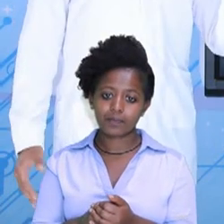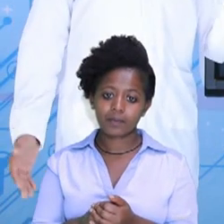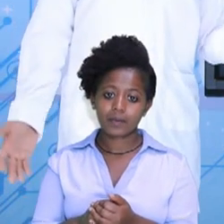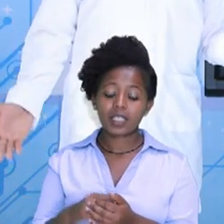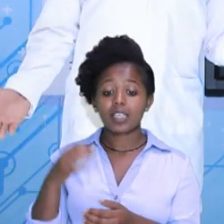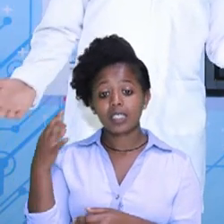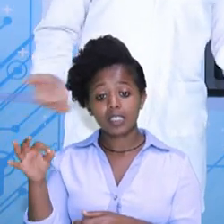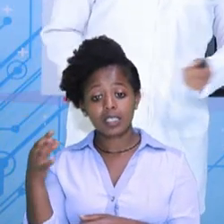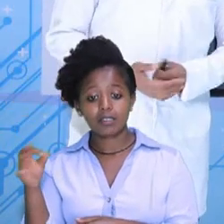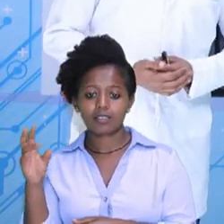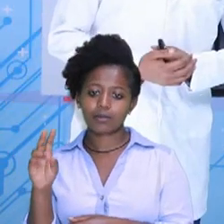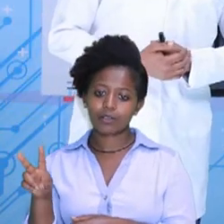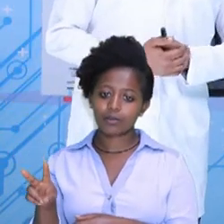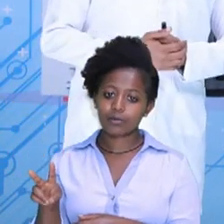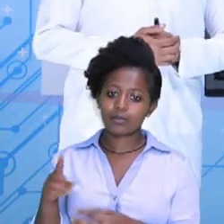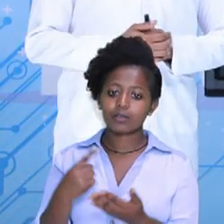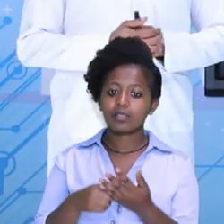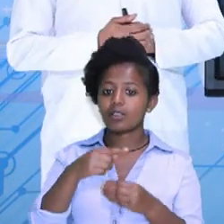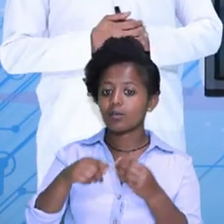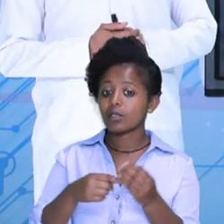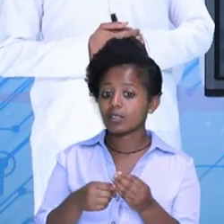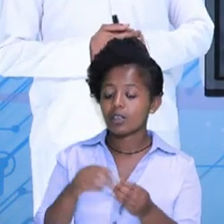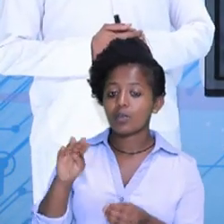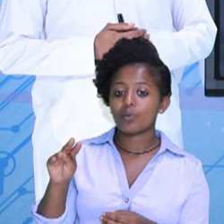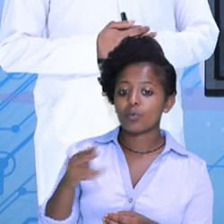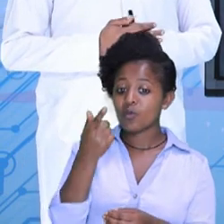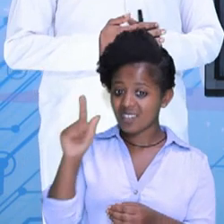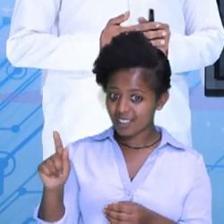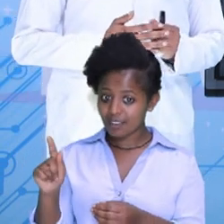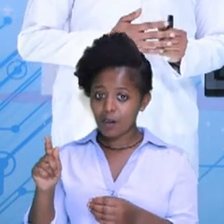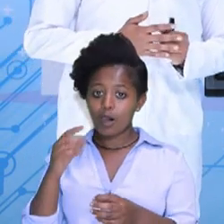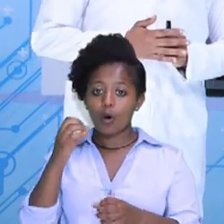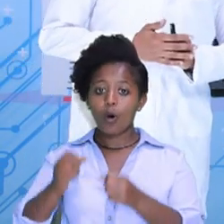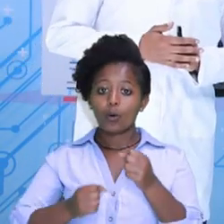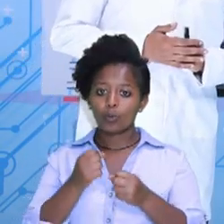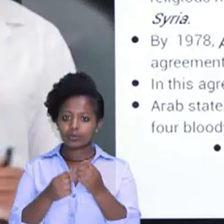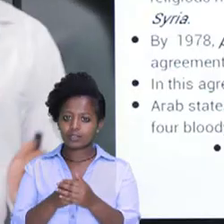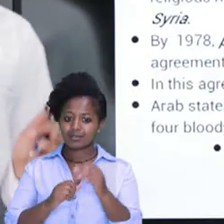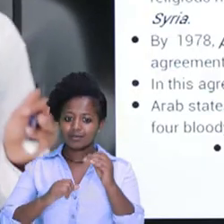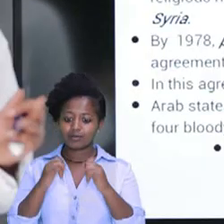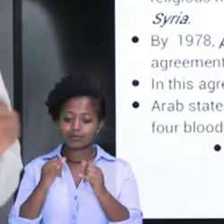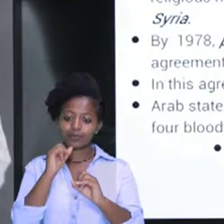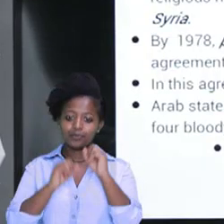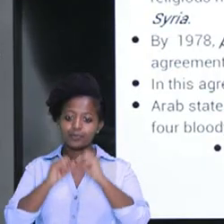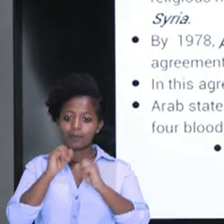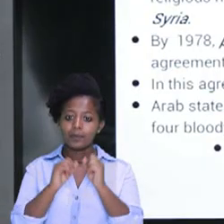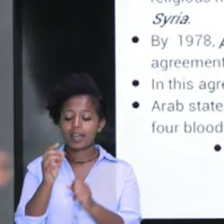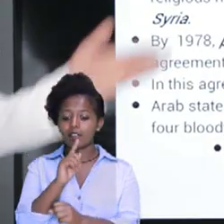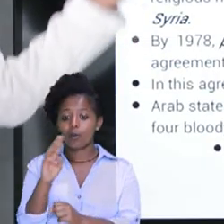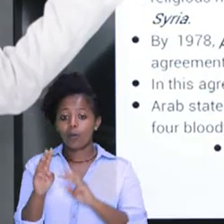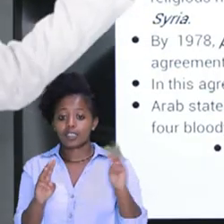In 1972, there was a Munich Olympic, or the Munich Olympic, in the West